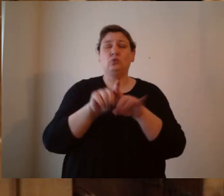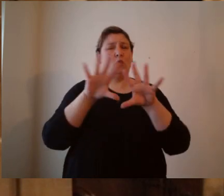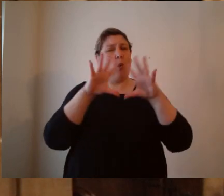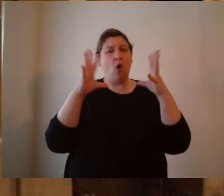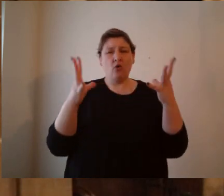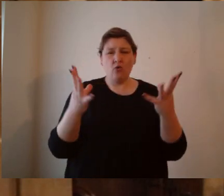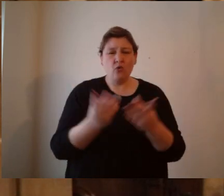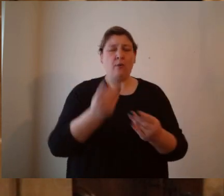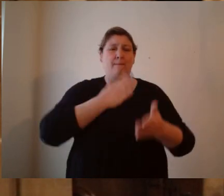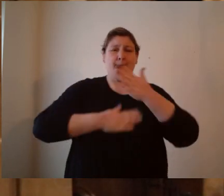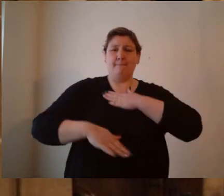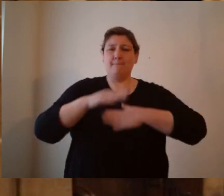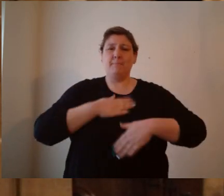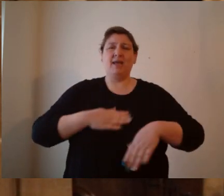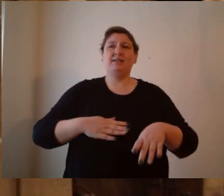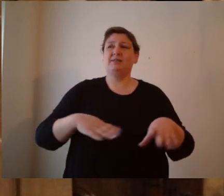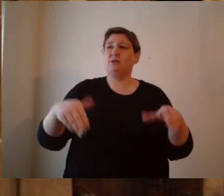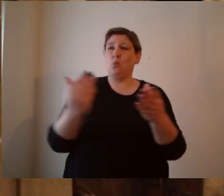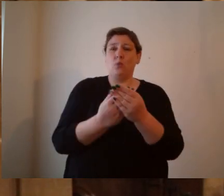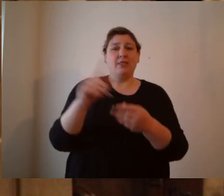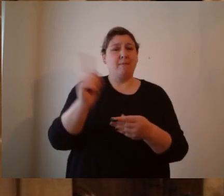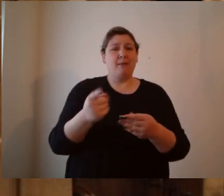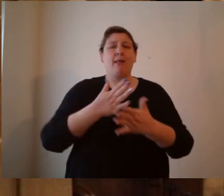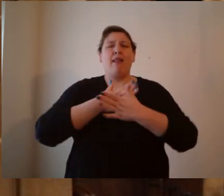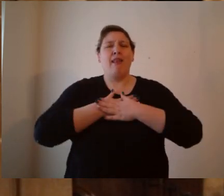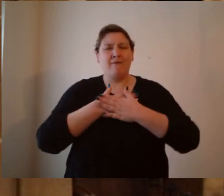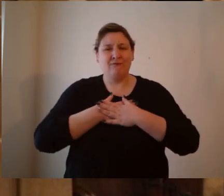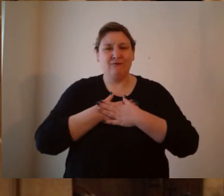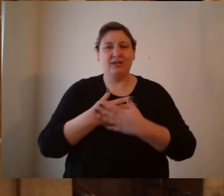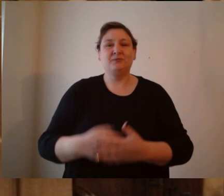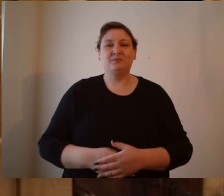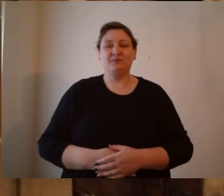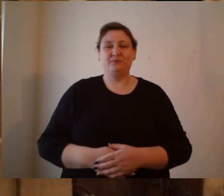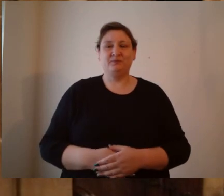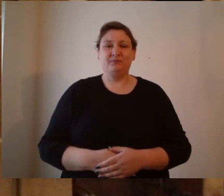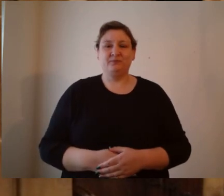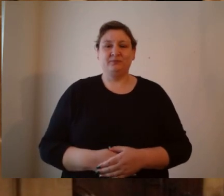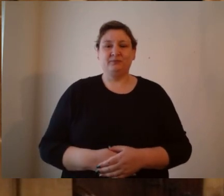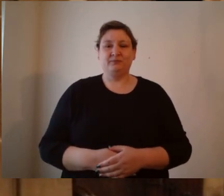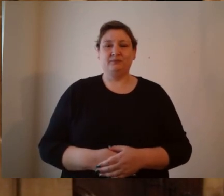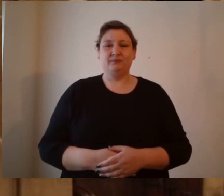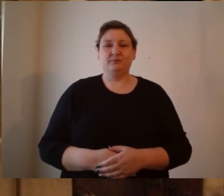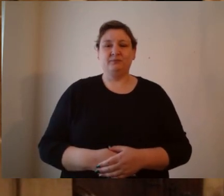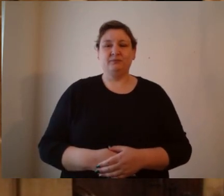on earth peace among those whom he favors."